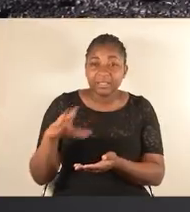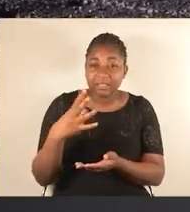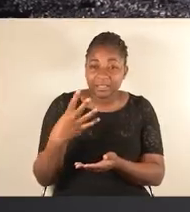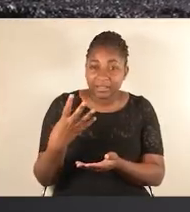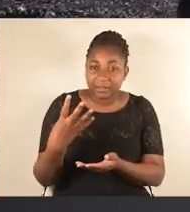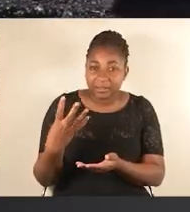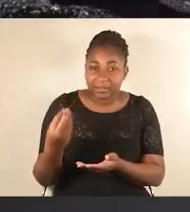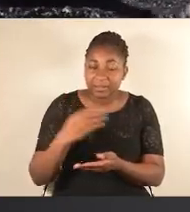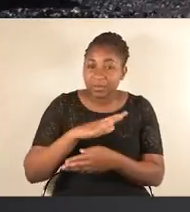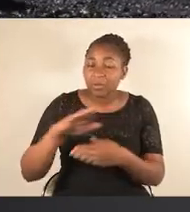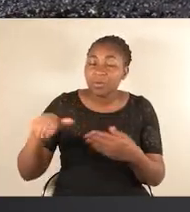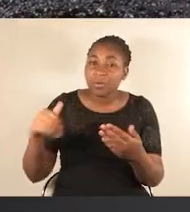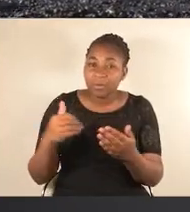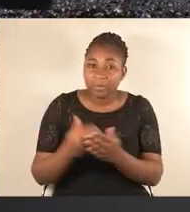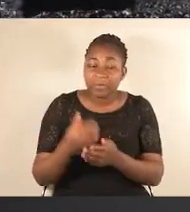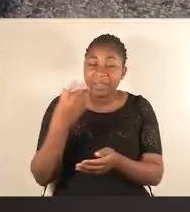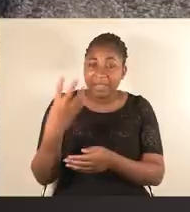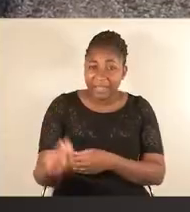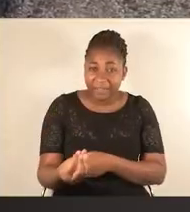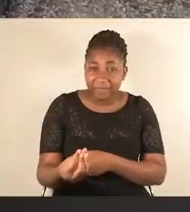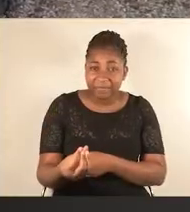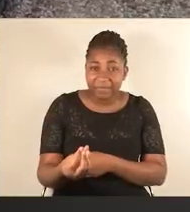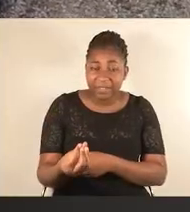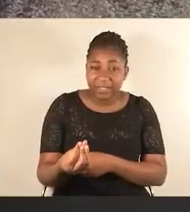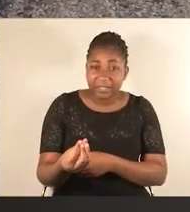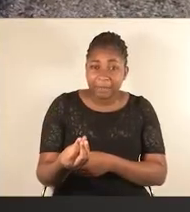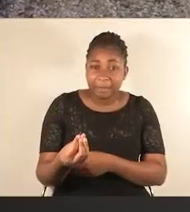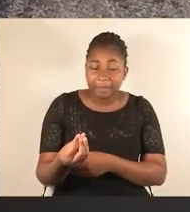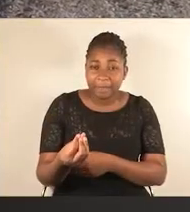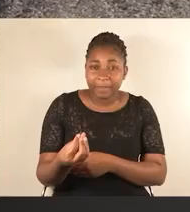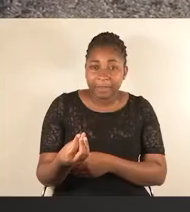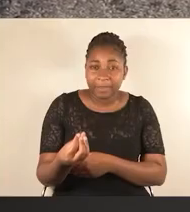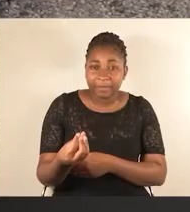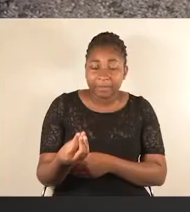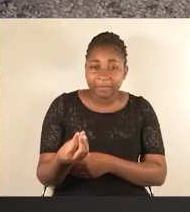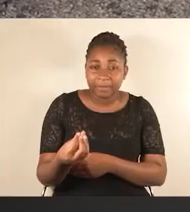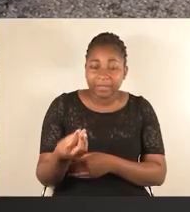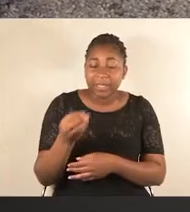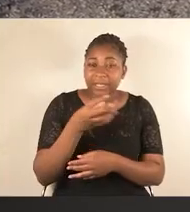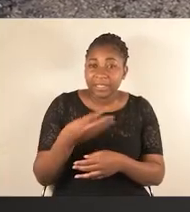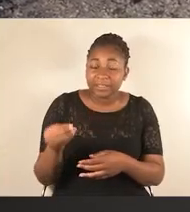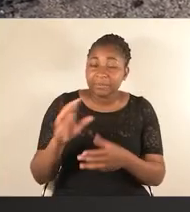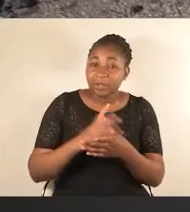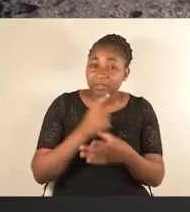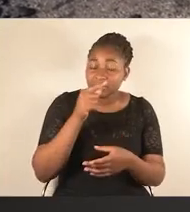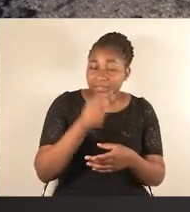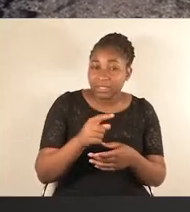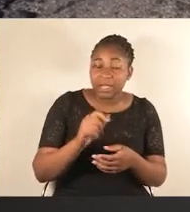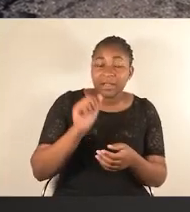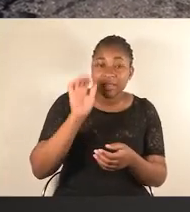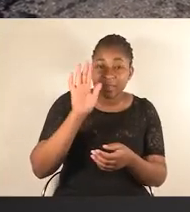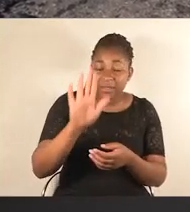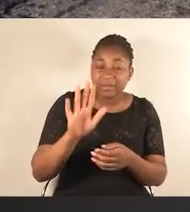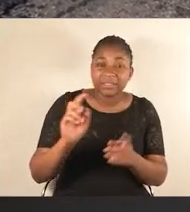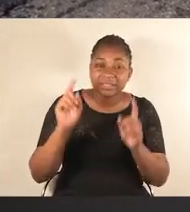areas have all had crocodile tails, I mean cracks. And because of